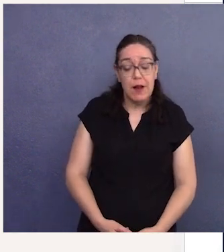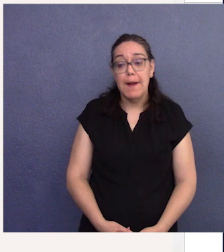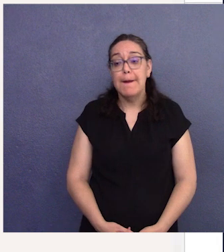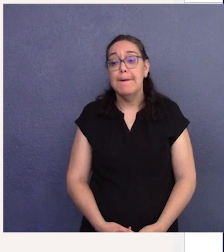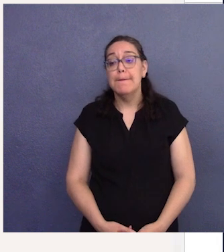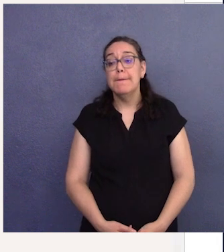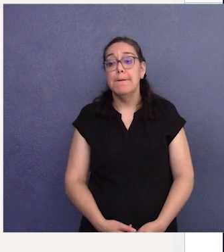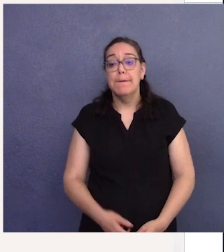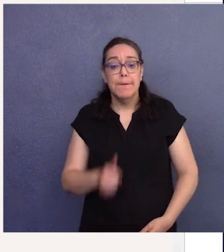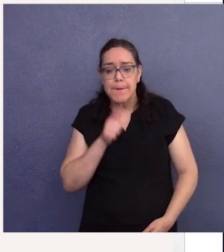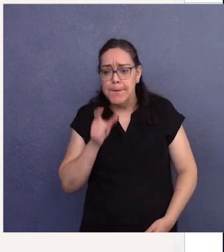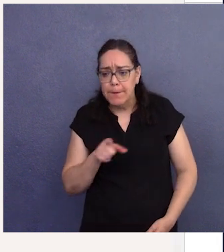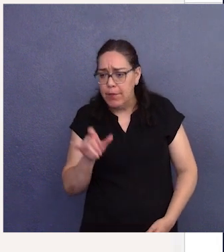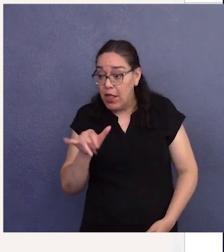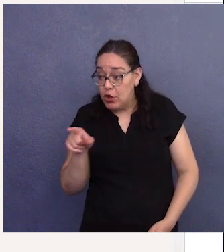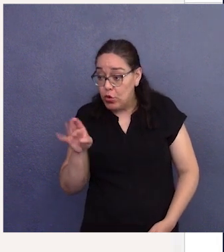Is that you, Benjamin?